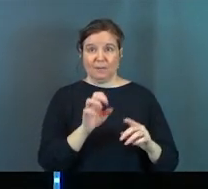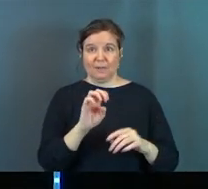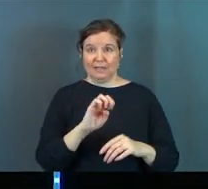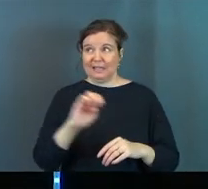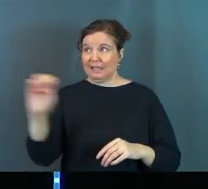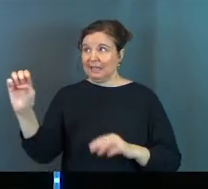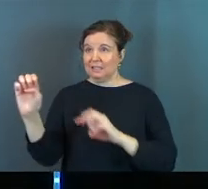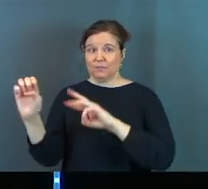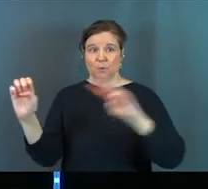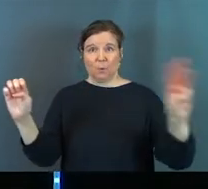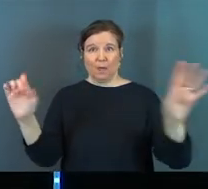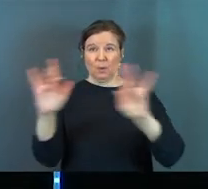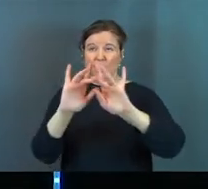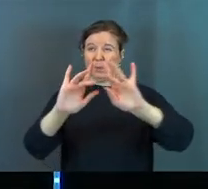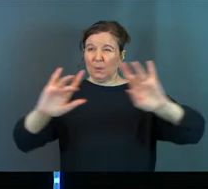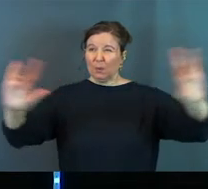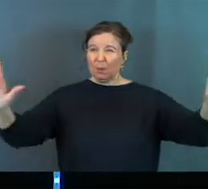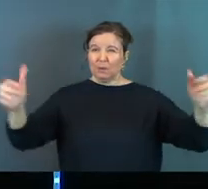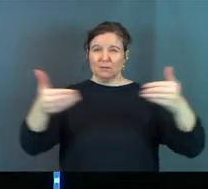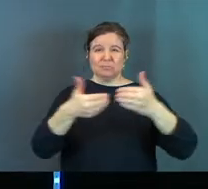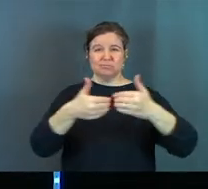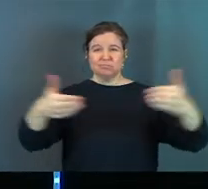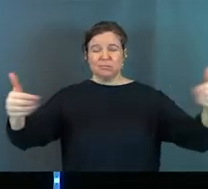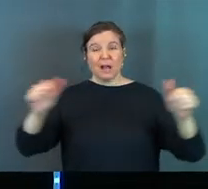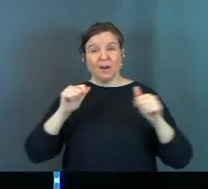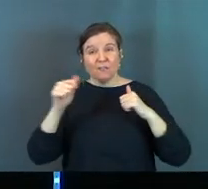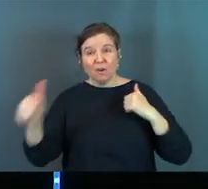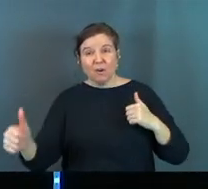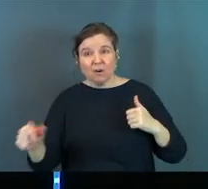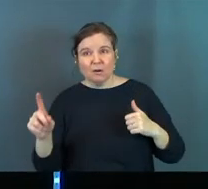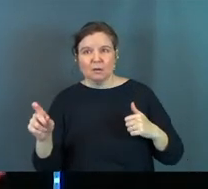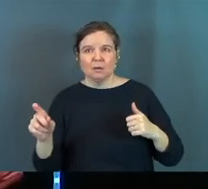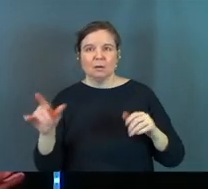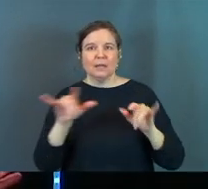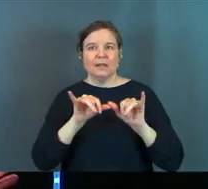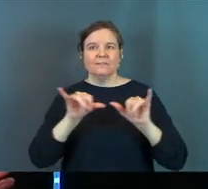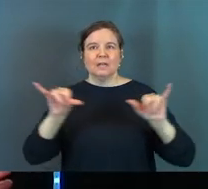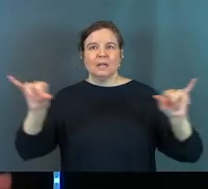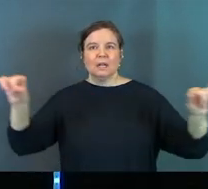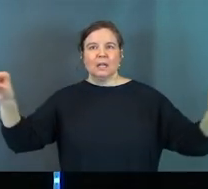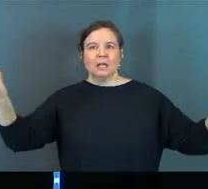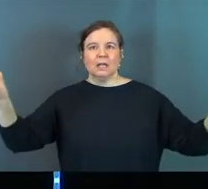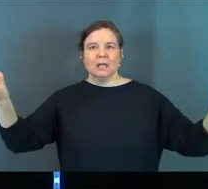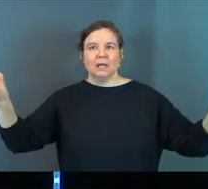as far from us as the east is from the west. How far is the east from the west? Infinity.